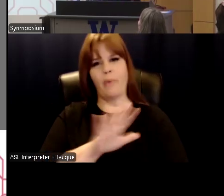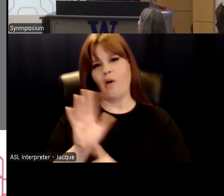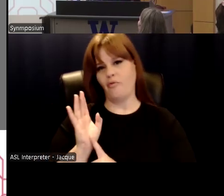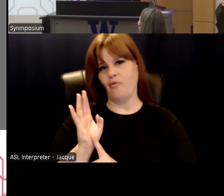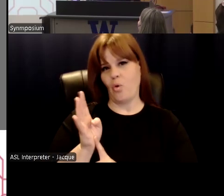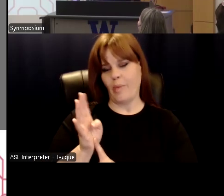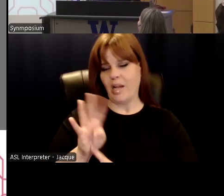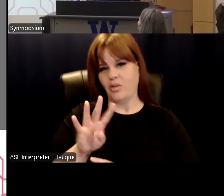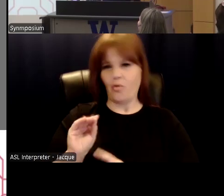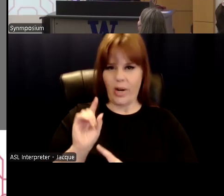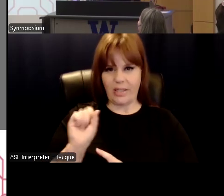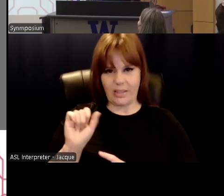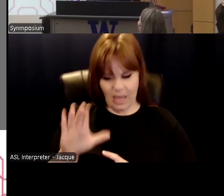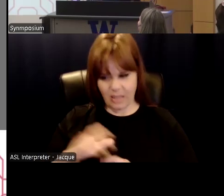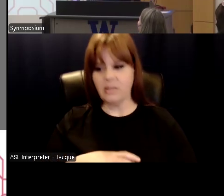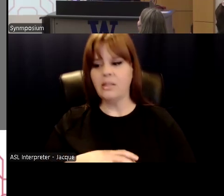40 seconds.